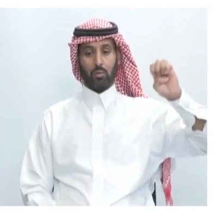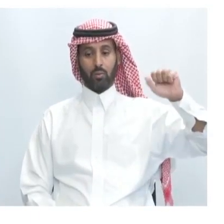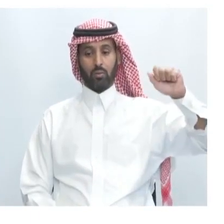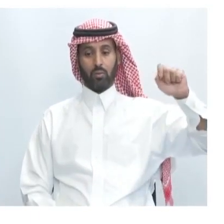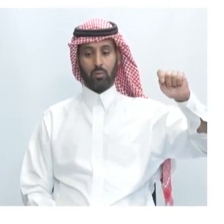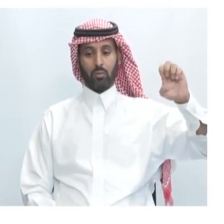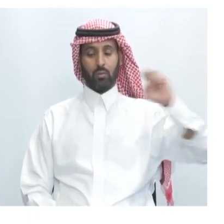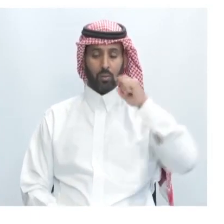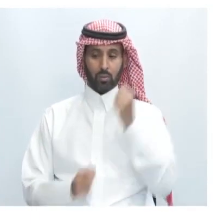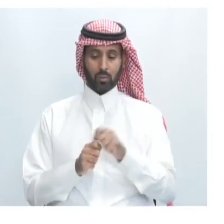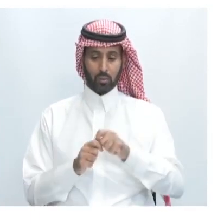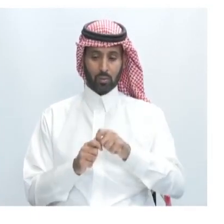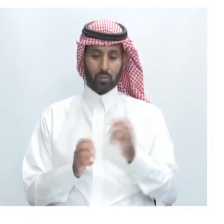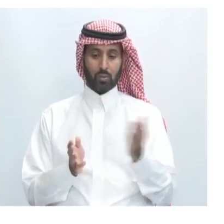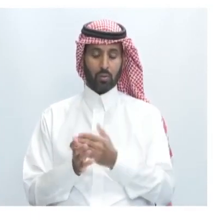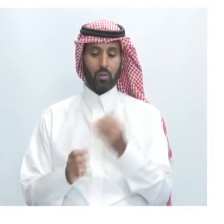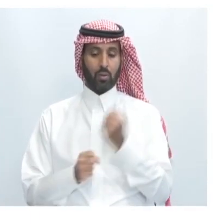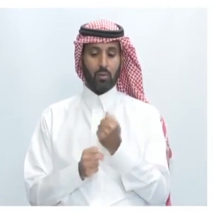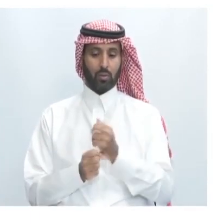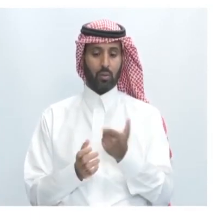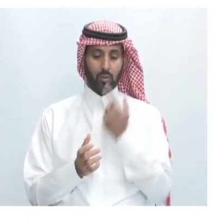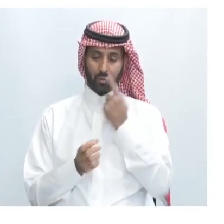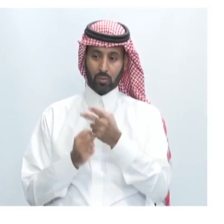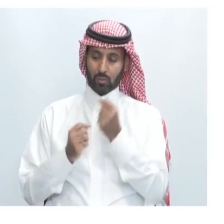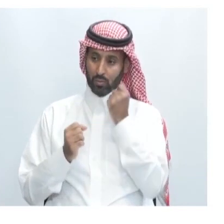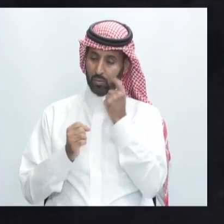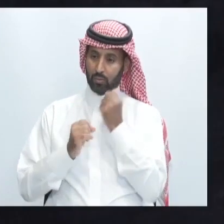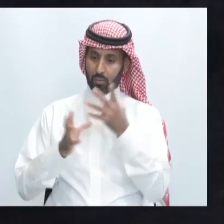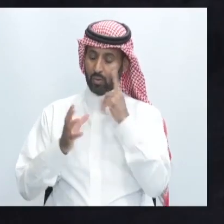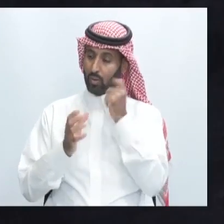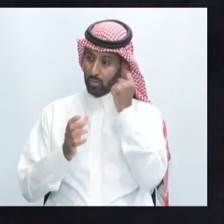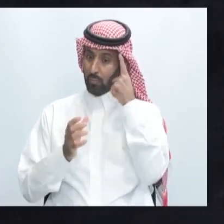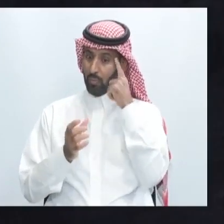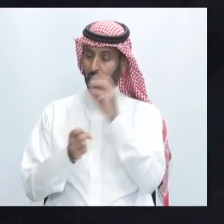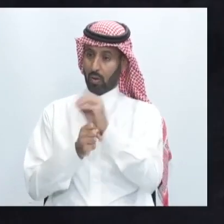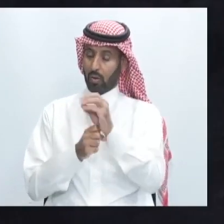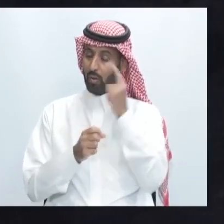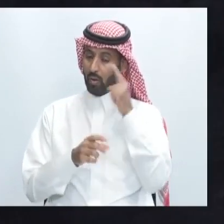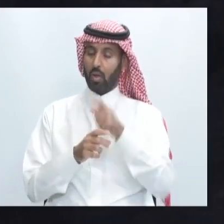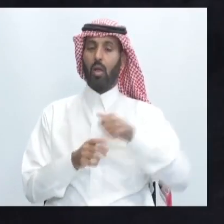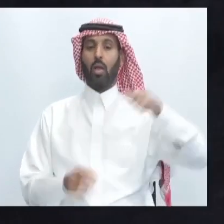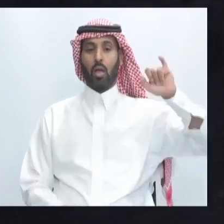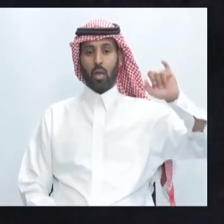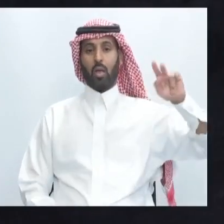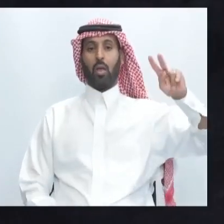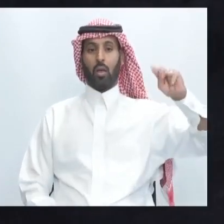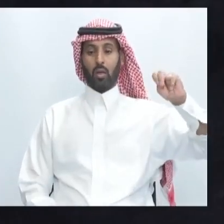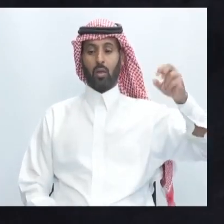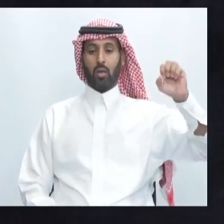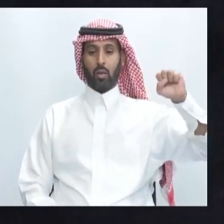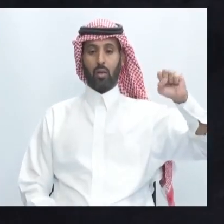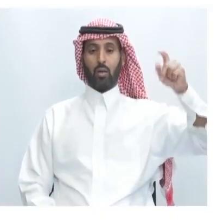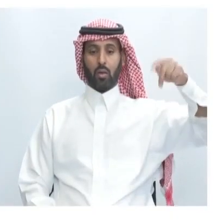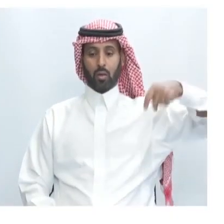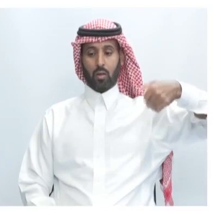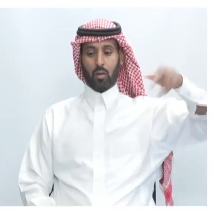family. The verb here is inspire, to inspire someone. So what's the noun here? Yes,